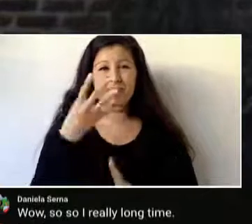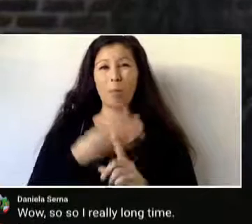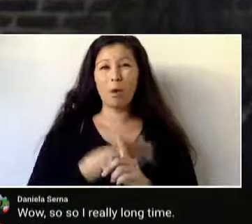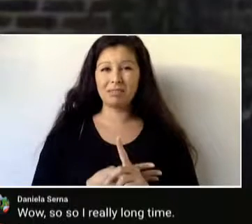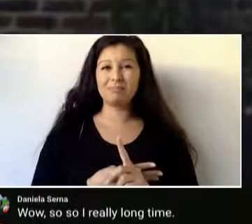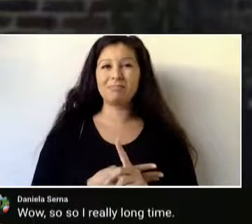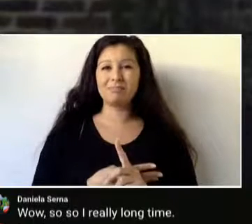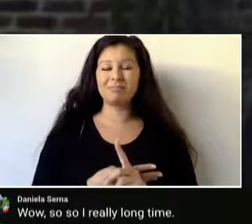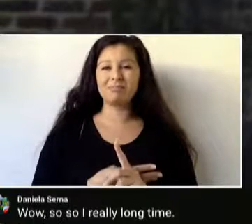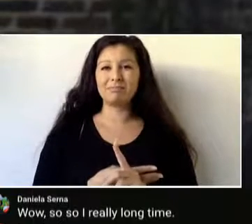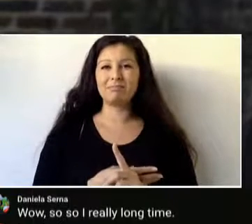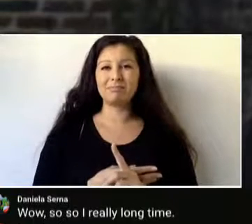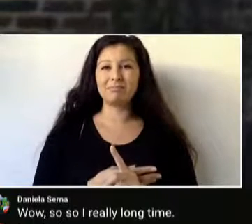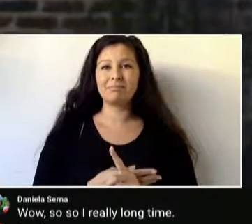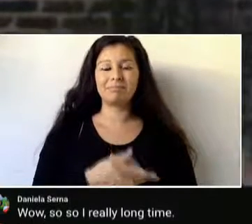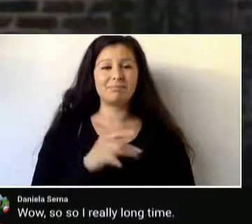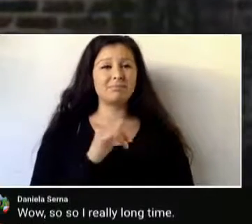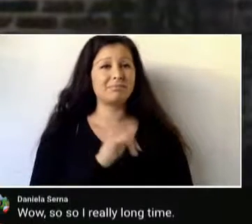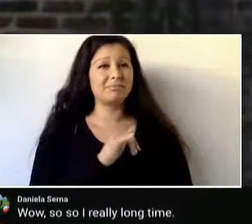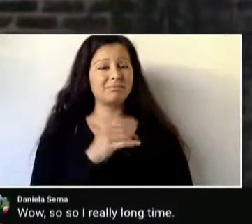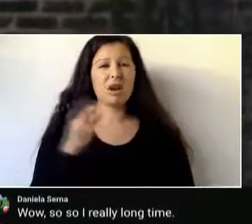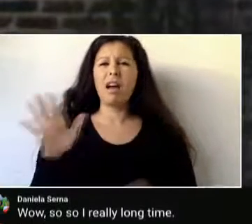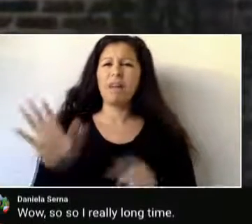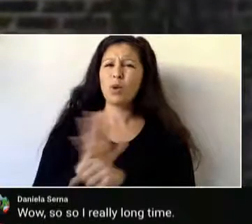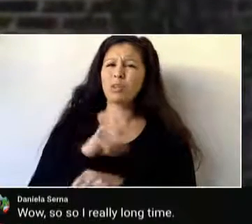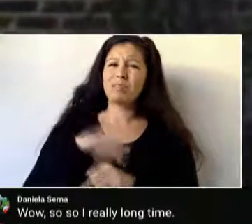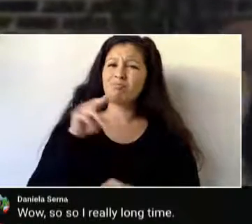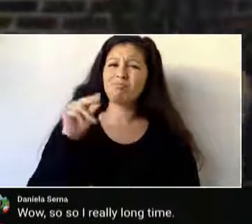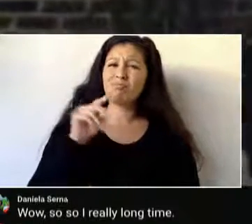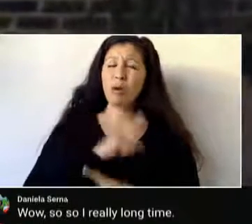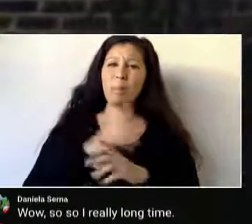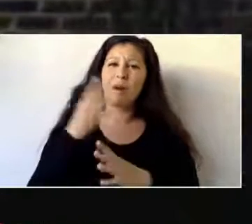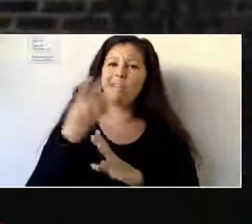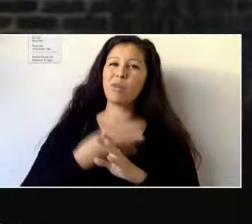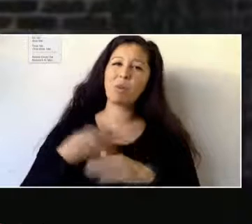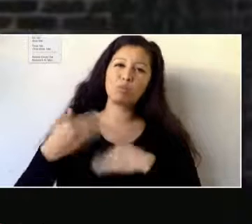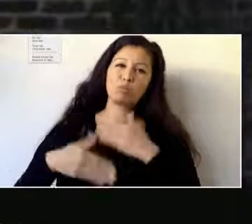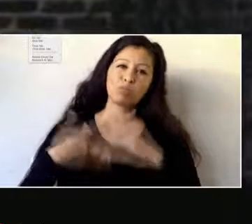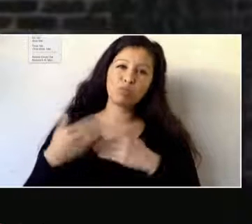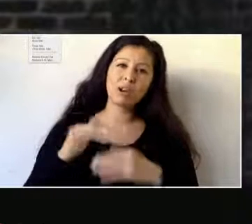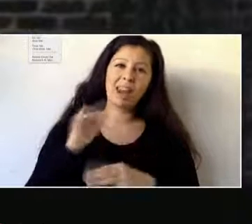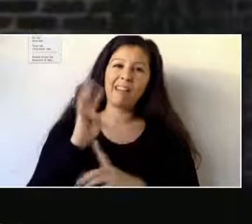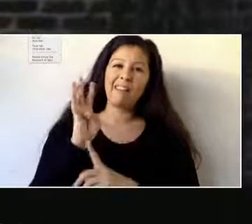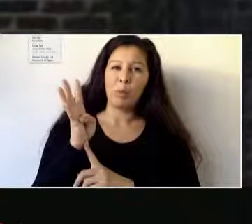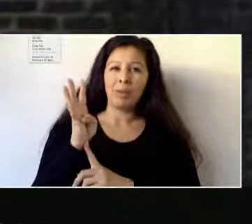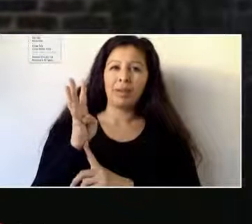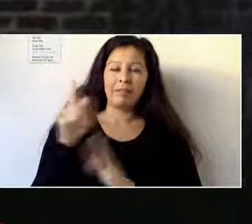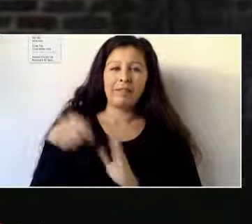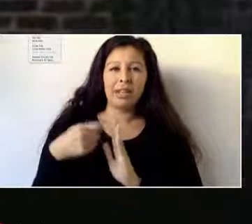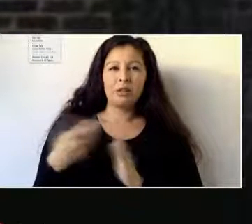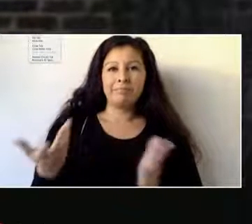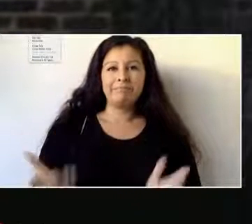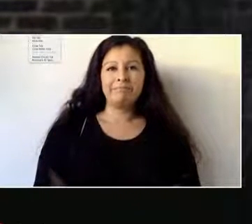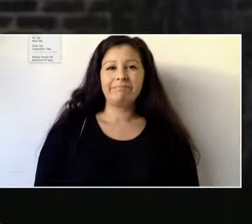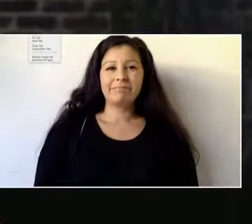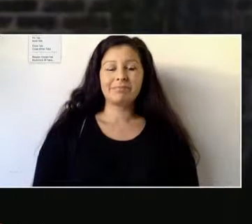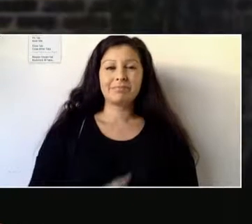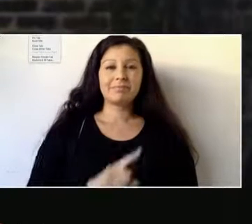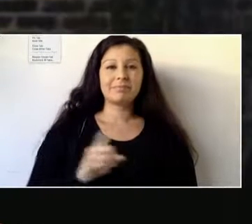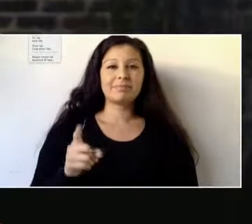4 months. Mm-hmm. It wasn't full time, but like it took like a 4 months process to make like a 4 minute thing.